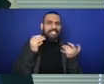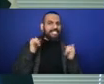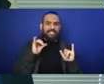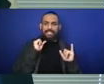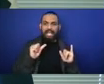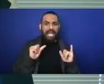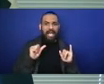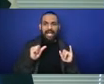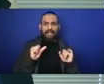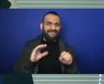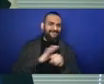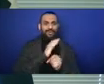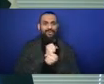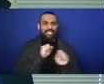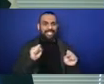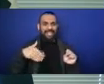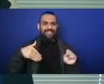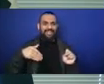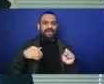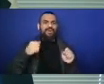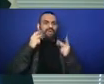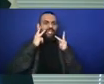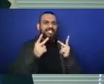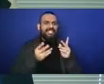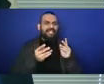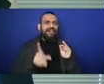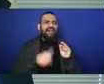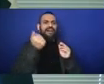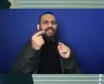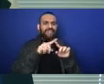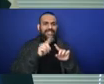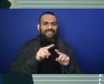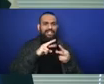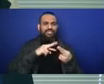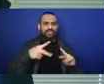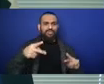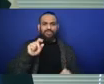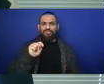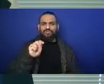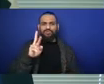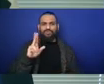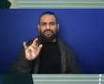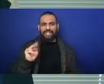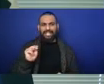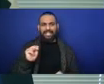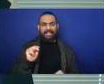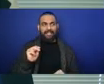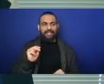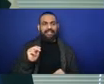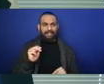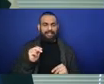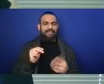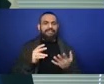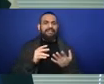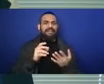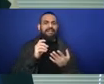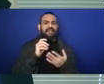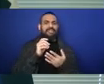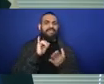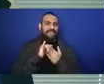safe. We are not out of the woods, even though the light is at the end of the tunnel. And I feel hopeful. I know a lot of folks feel hopeful.